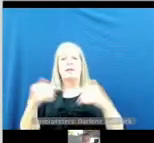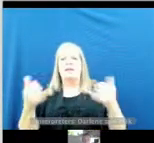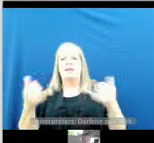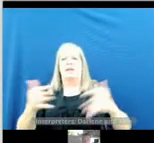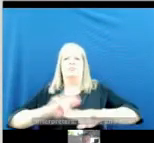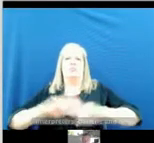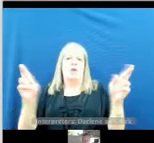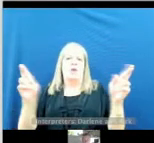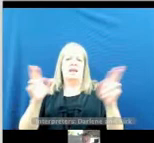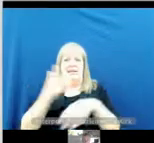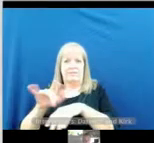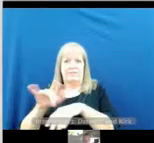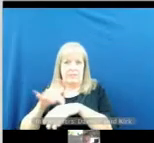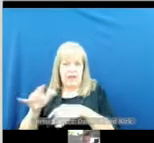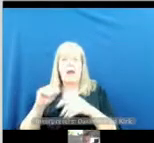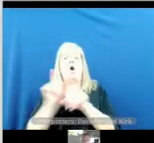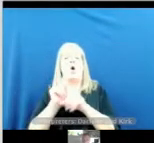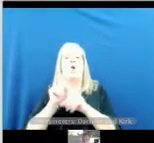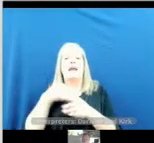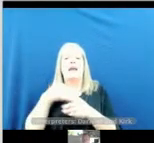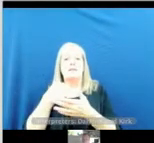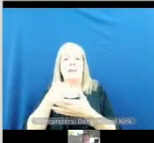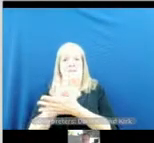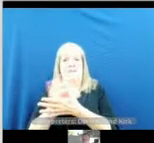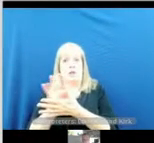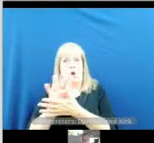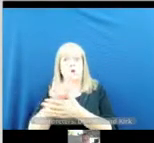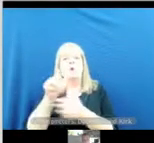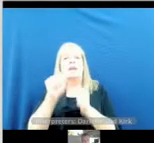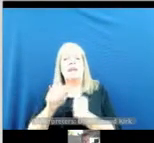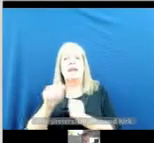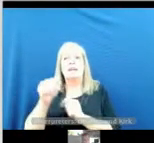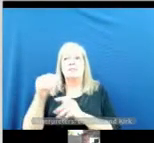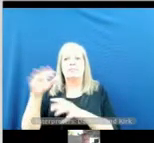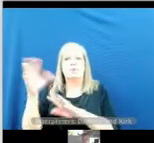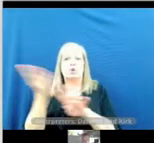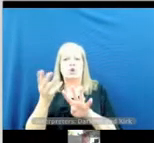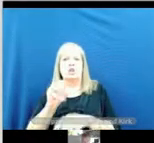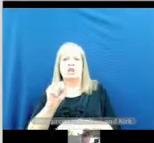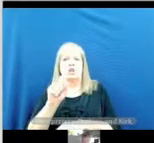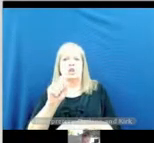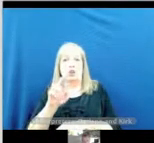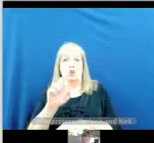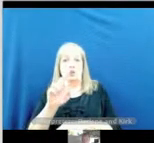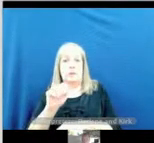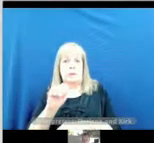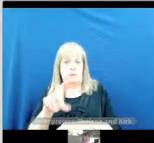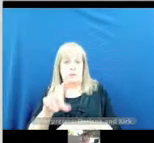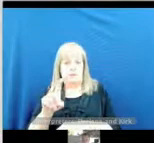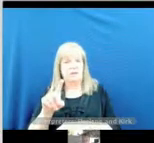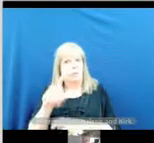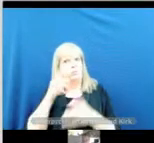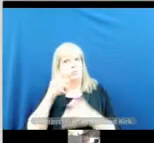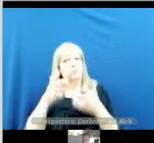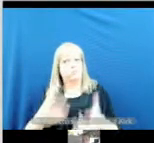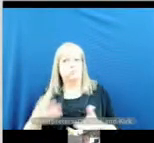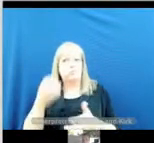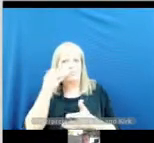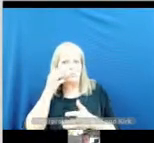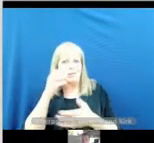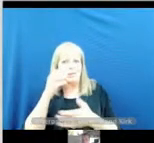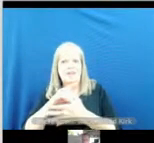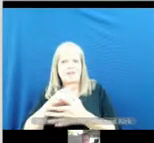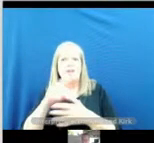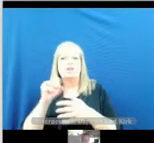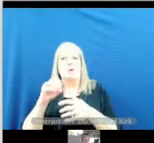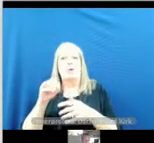that also can be downloaded or streamed. It's pretty hefty content, so it takes a while. Make sure you have enough memory on your computer,